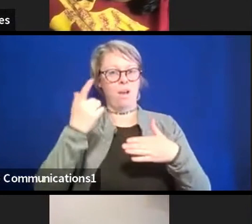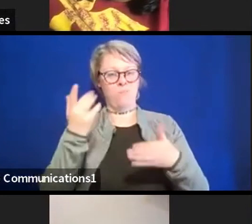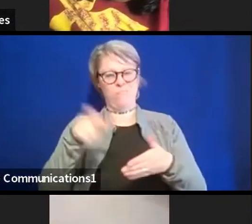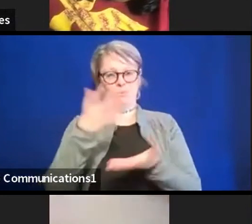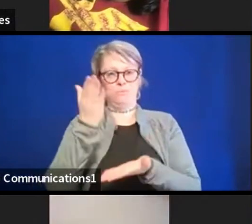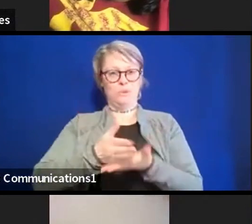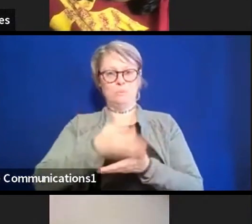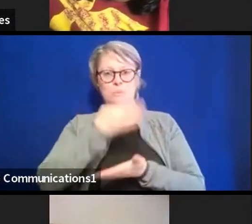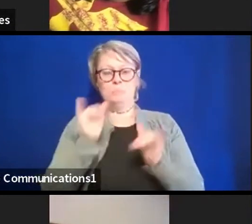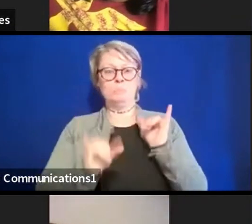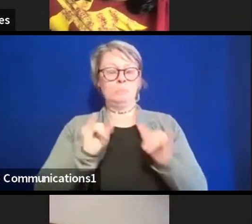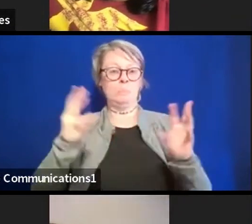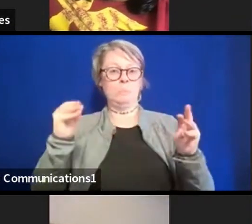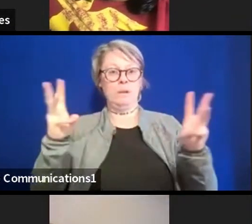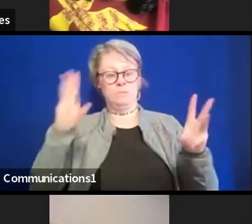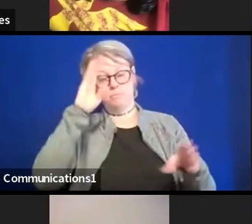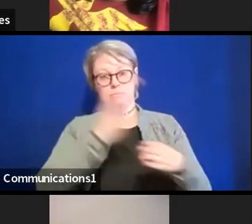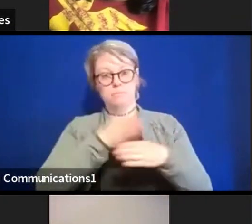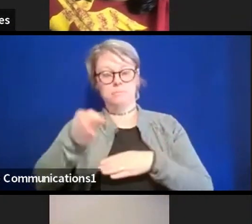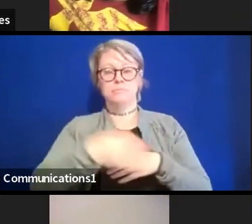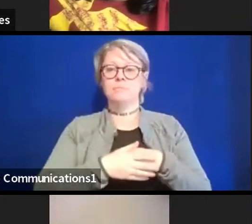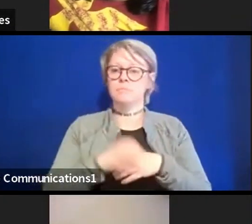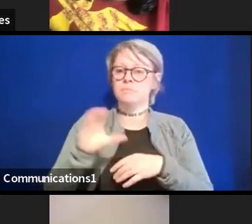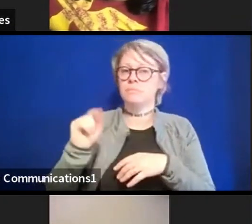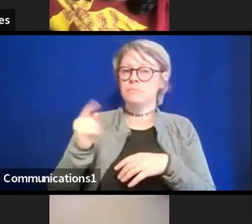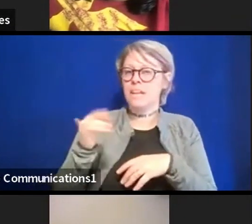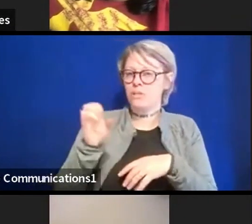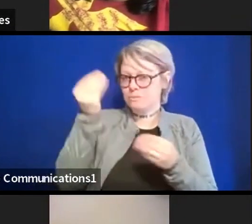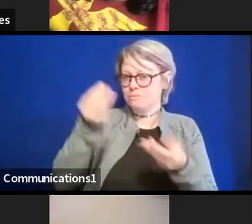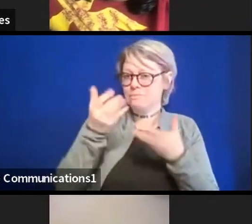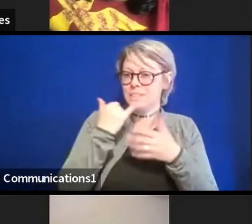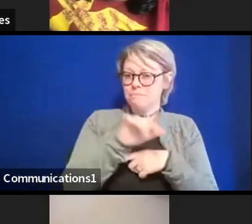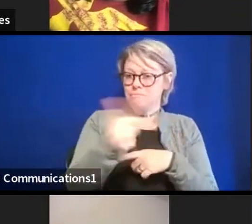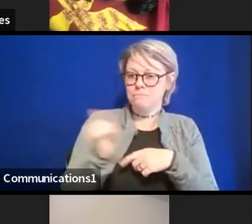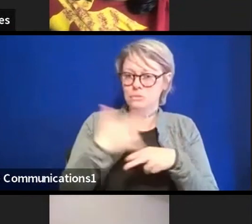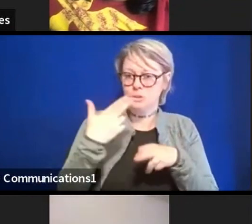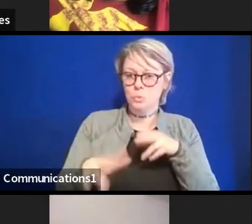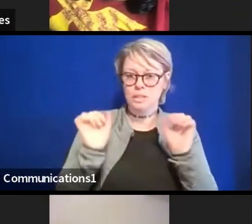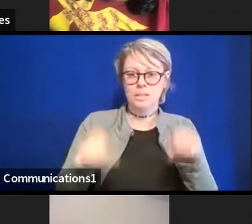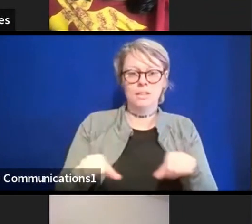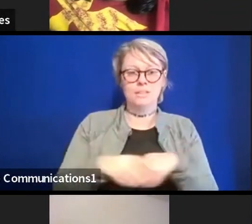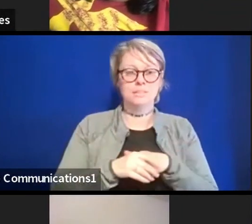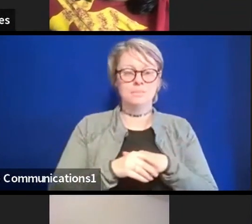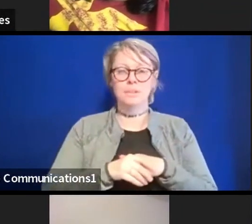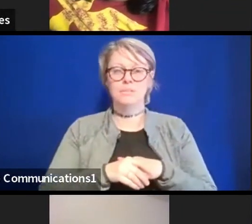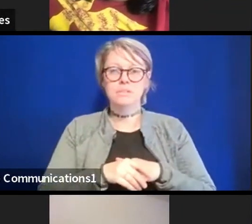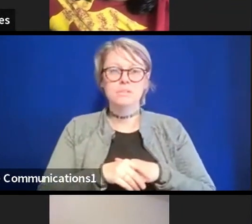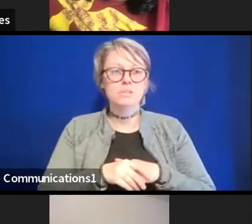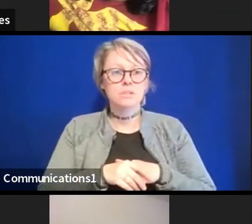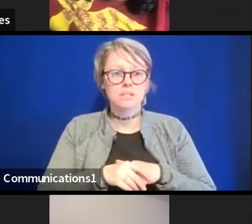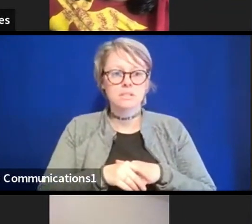just wondering, and Catherine, let me know if we have time for this, if we could just quickly go around and this time quickly say